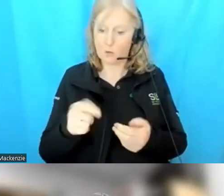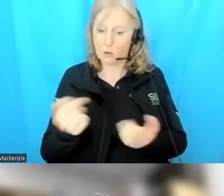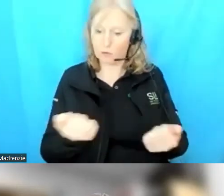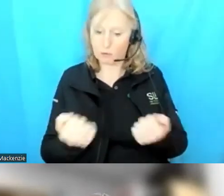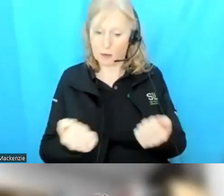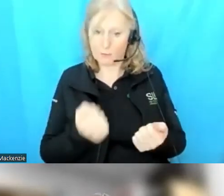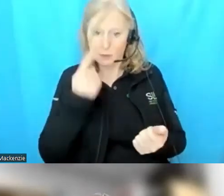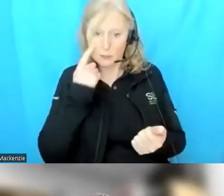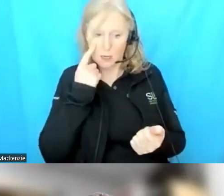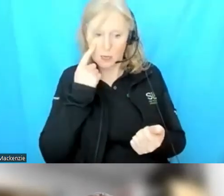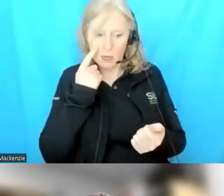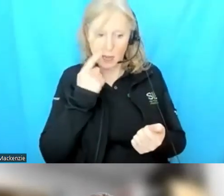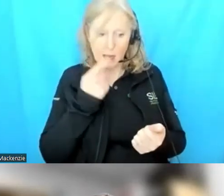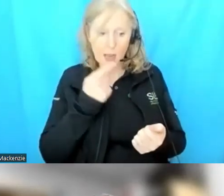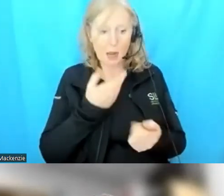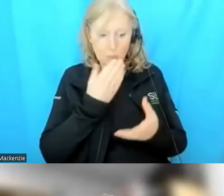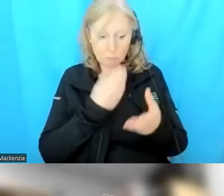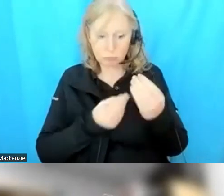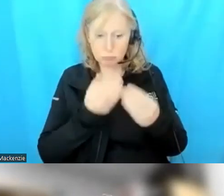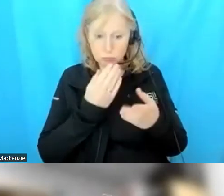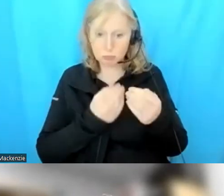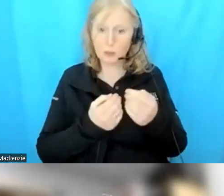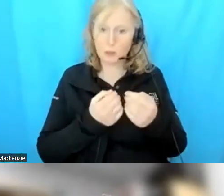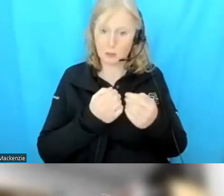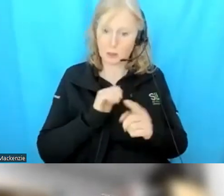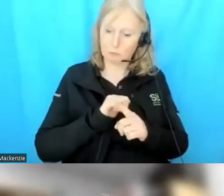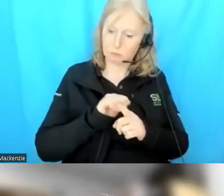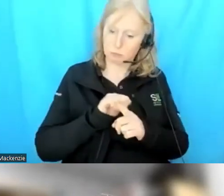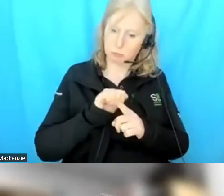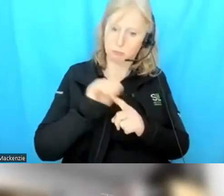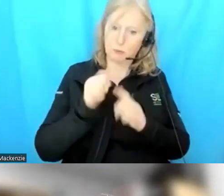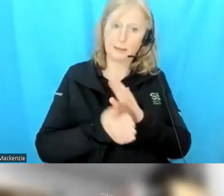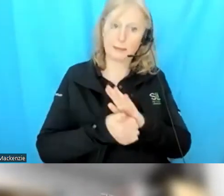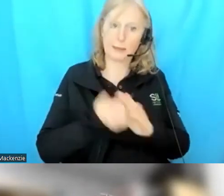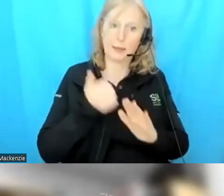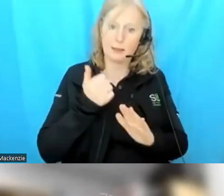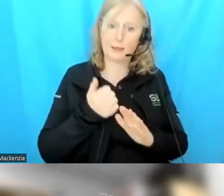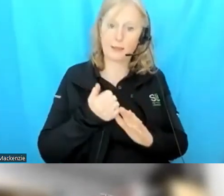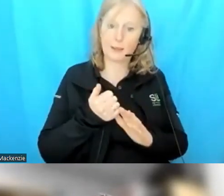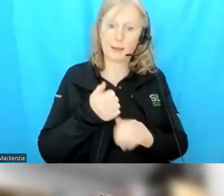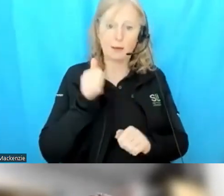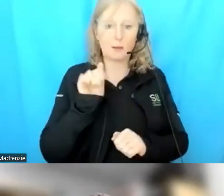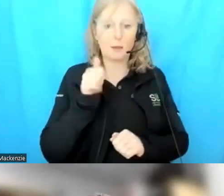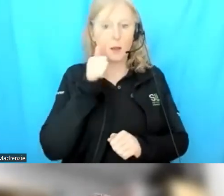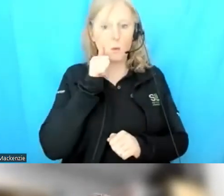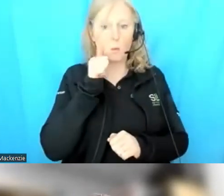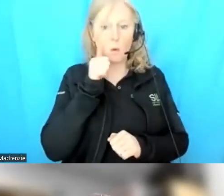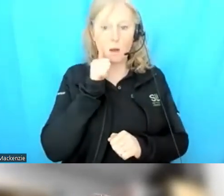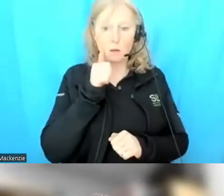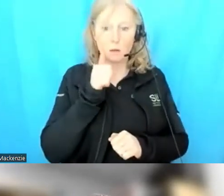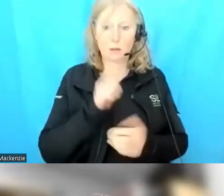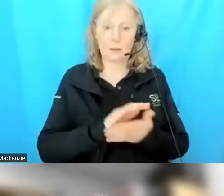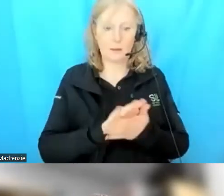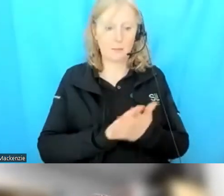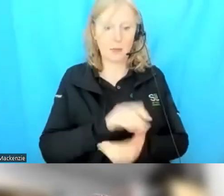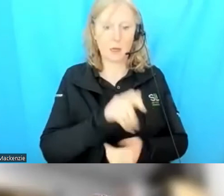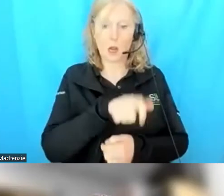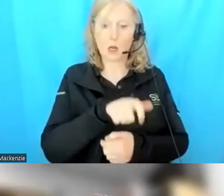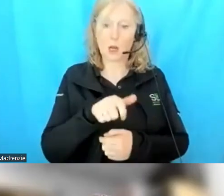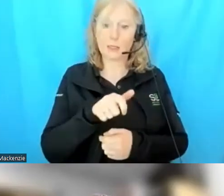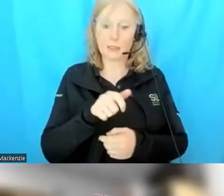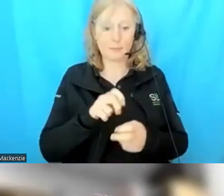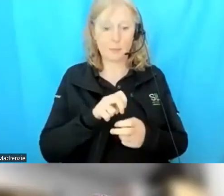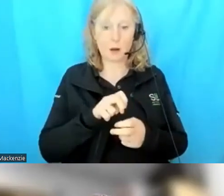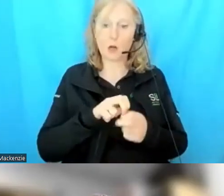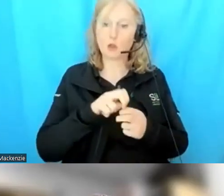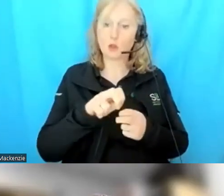it reinforces the messaging continually in terms of what makes a great customer journey and how the driver